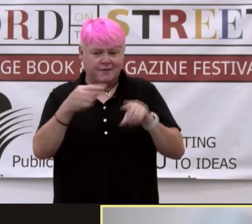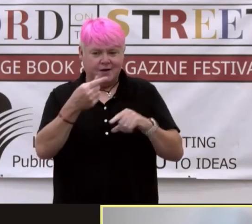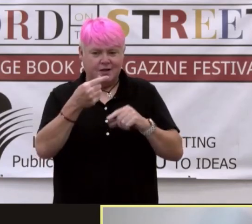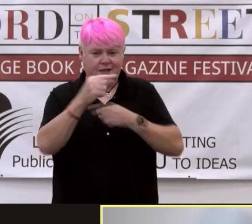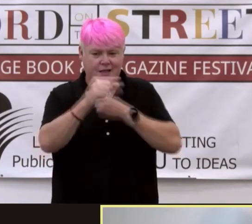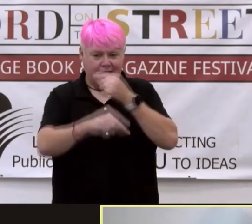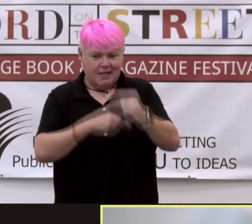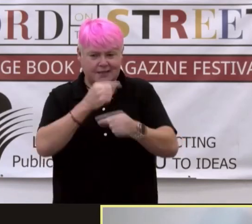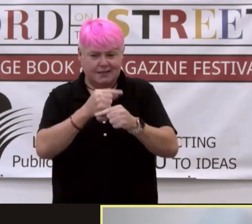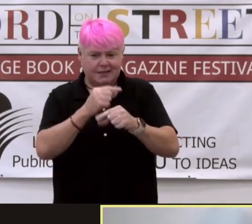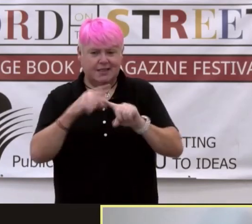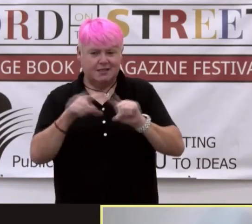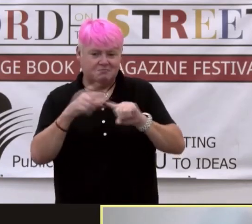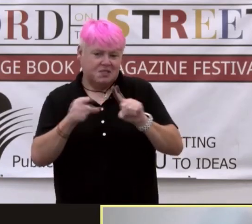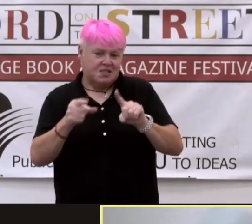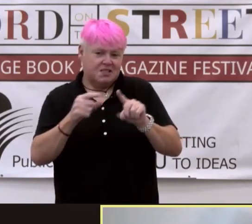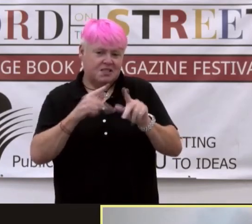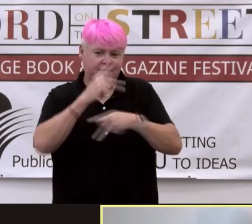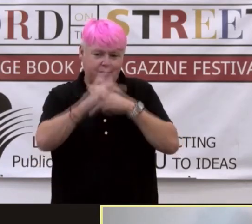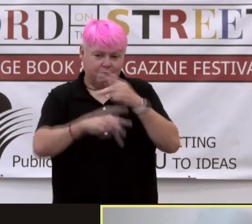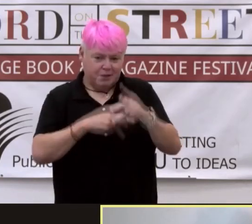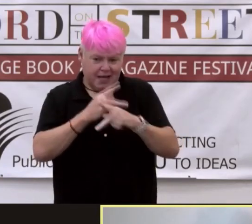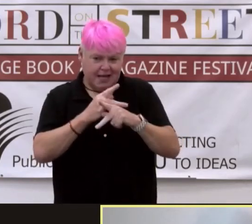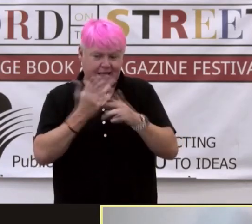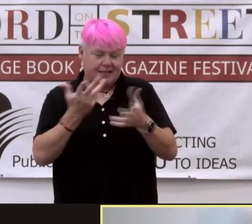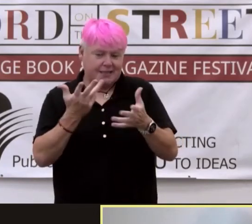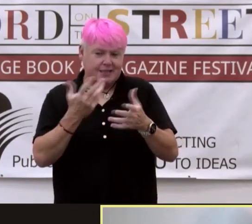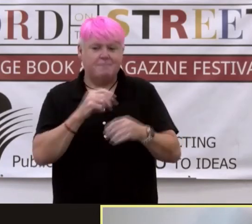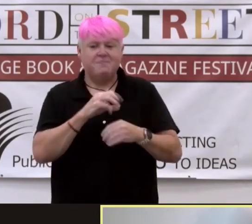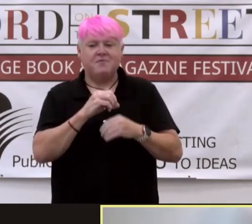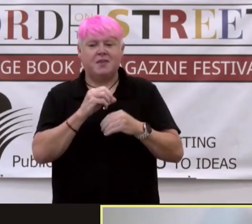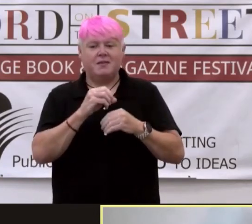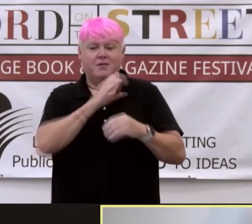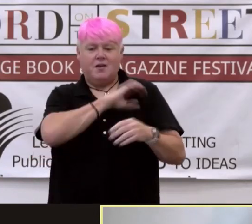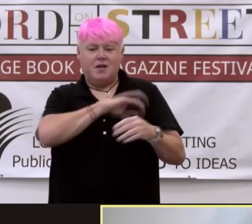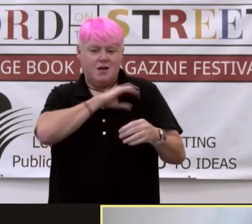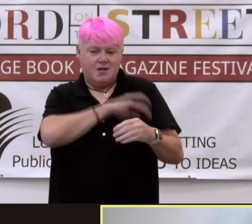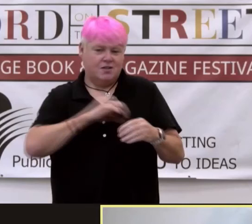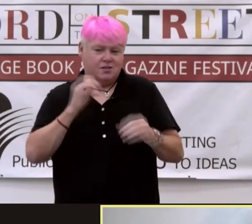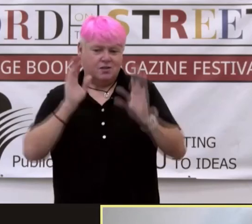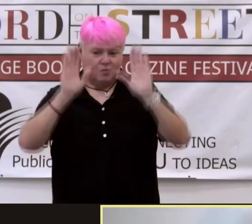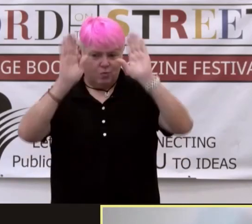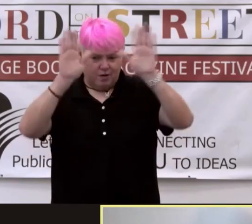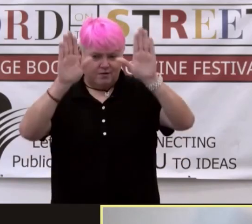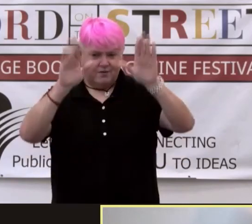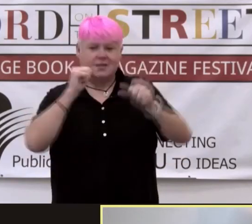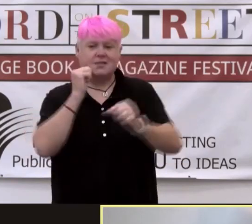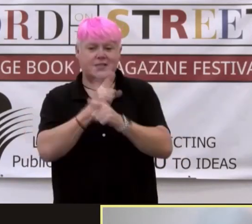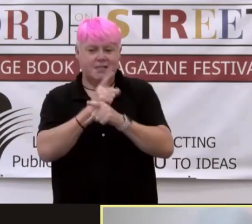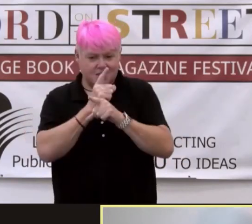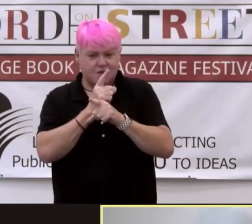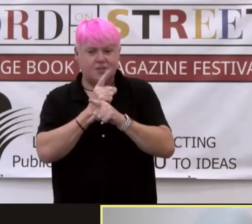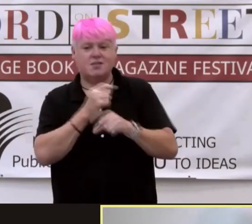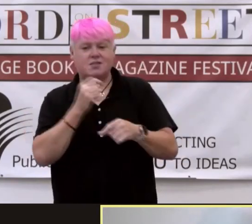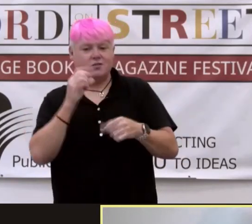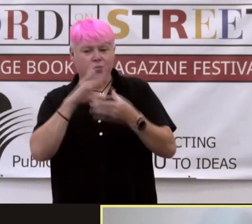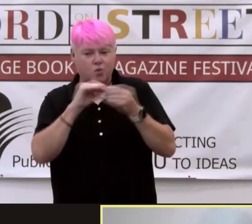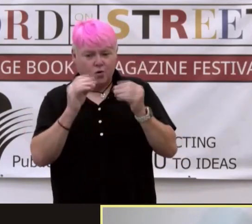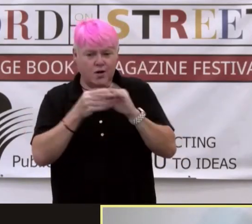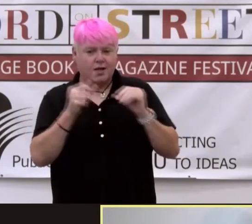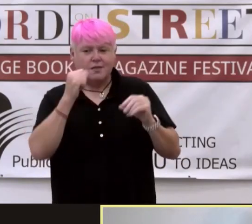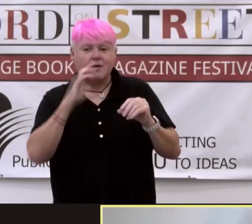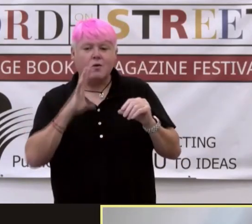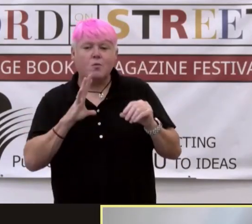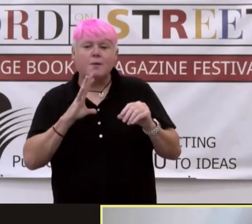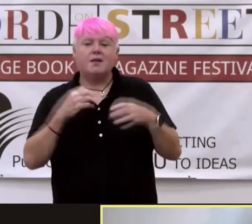and Amani and Marm, the characters, they're amazing. It's just like this complex sisterhood story, and the women in it are